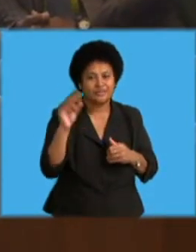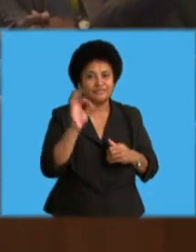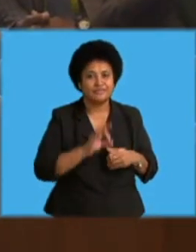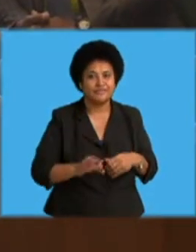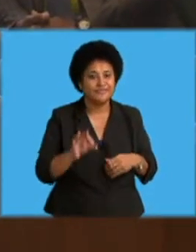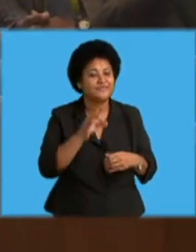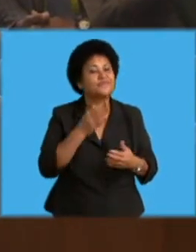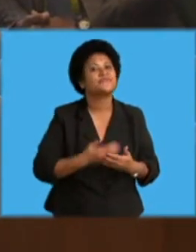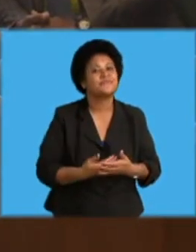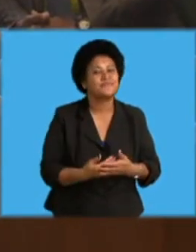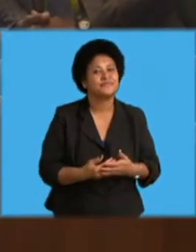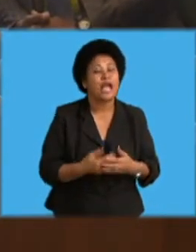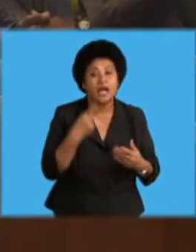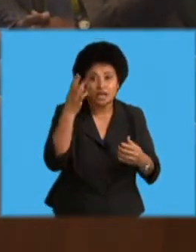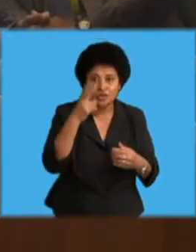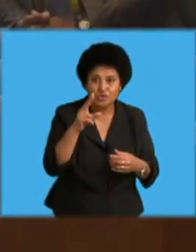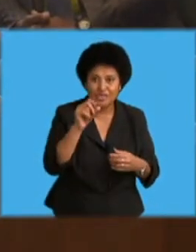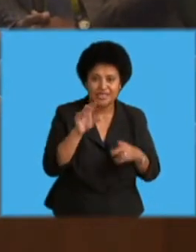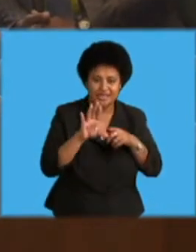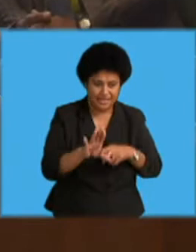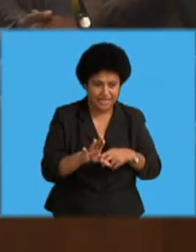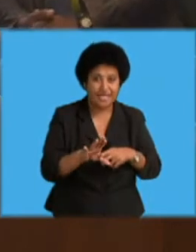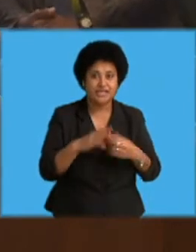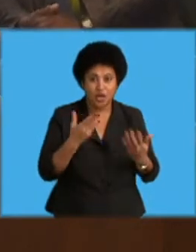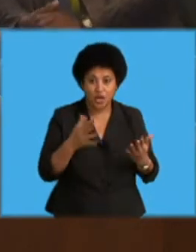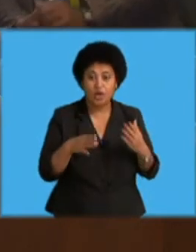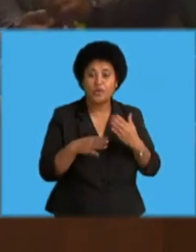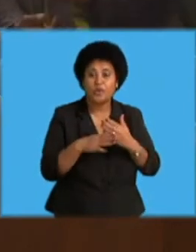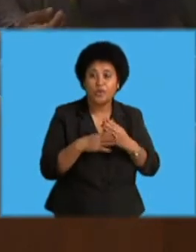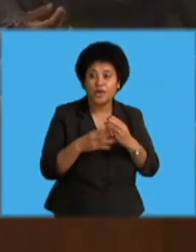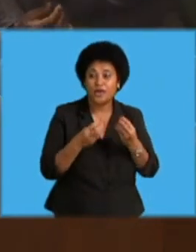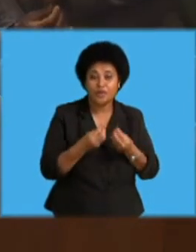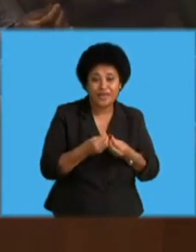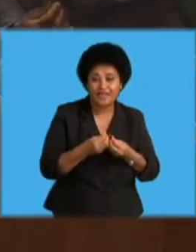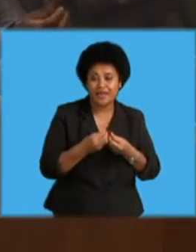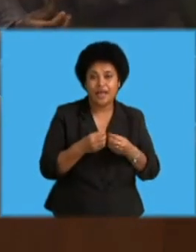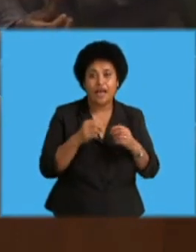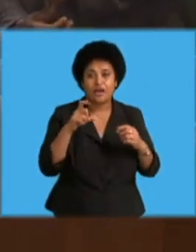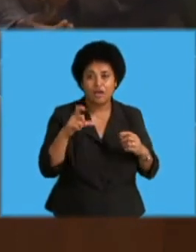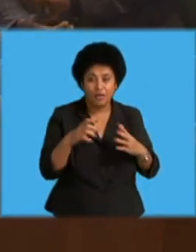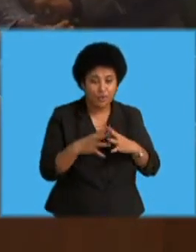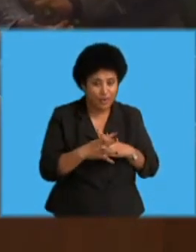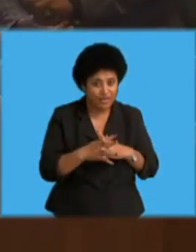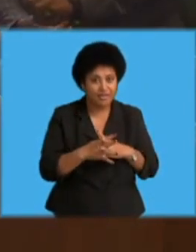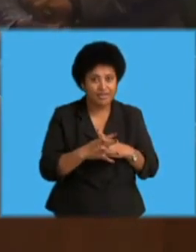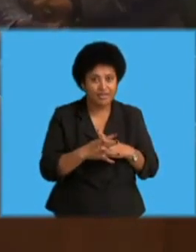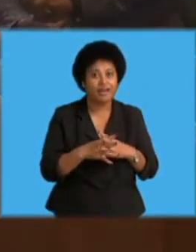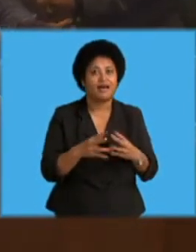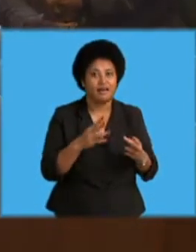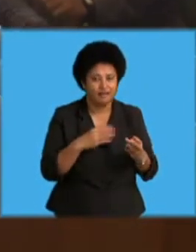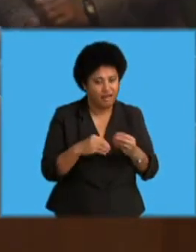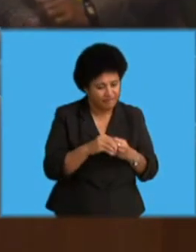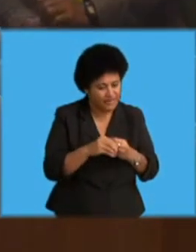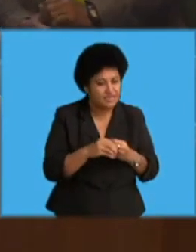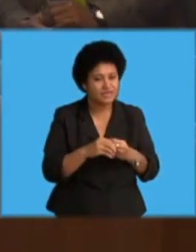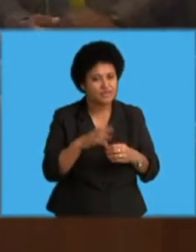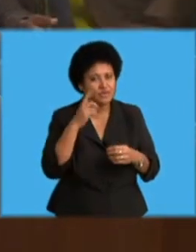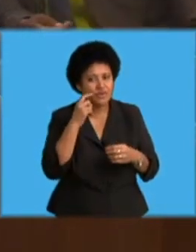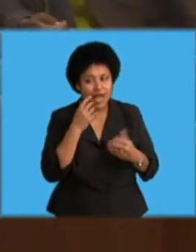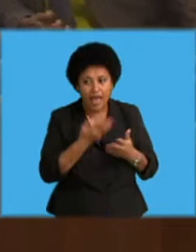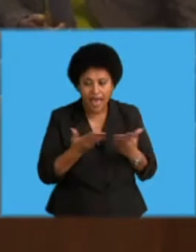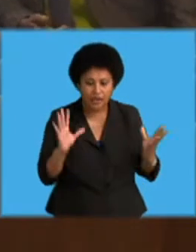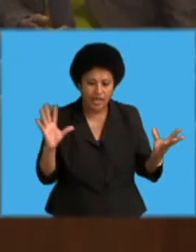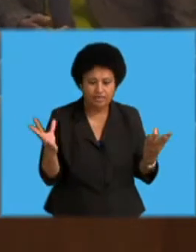earlier on, Madam Speaker, we have been working with the Commonwealth Secretariat to actually look at how we can bundle